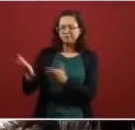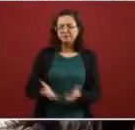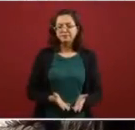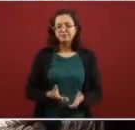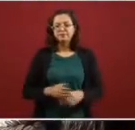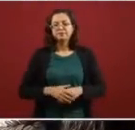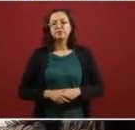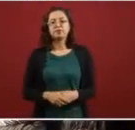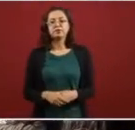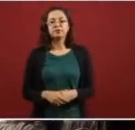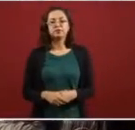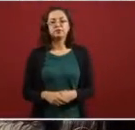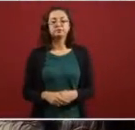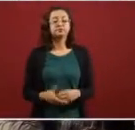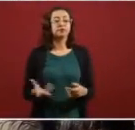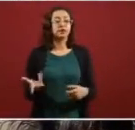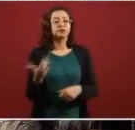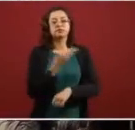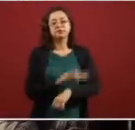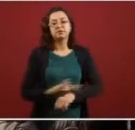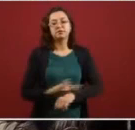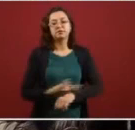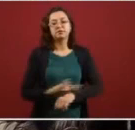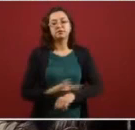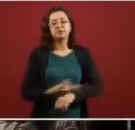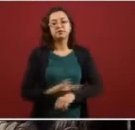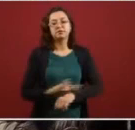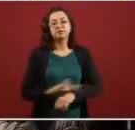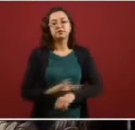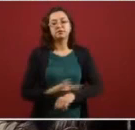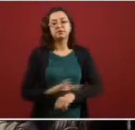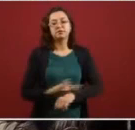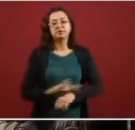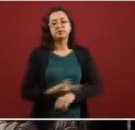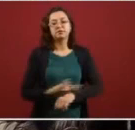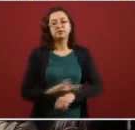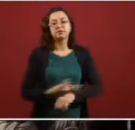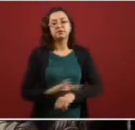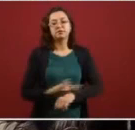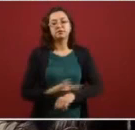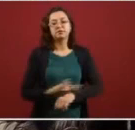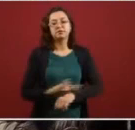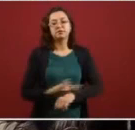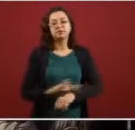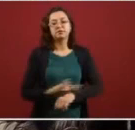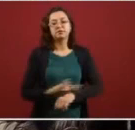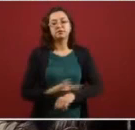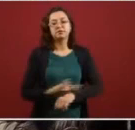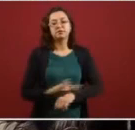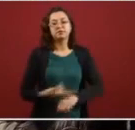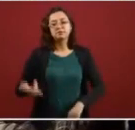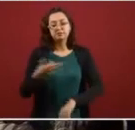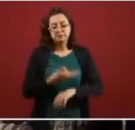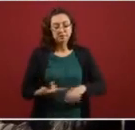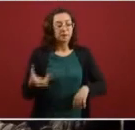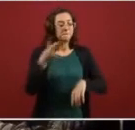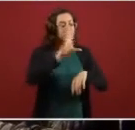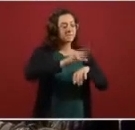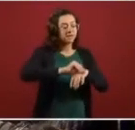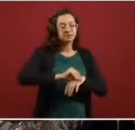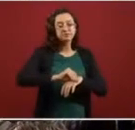Se tramitaron los permisos luego a. And so we got the permits, and so then.